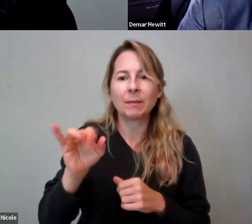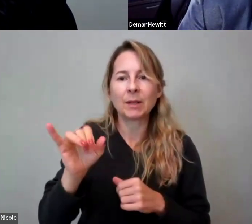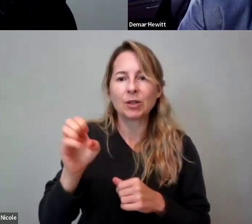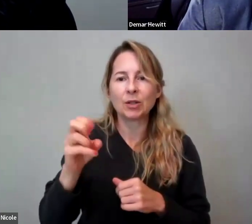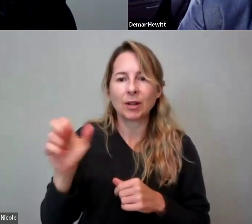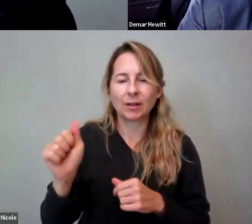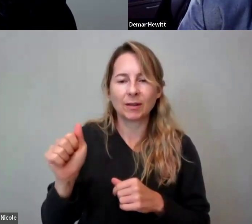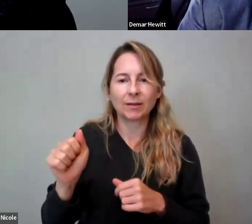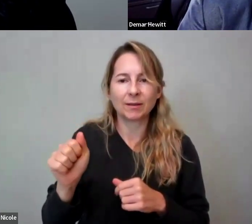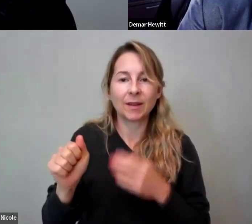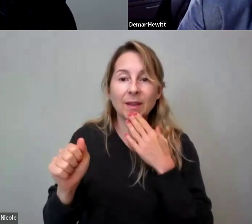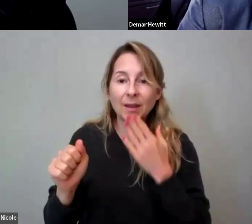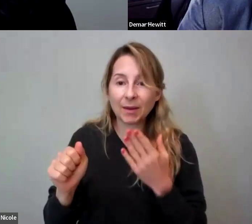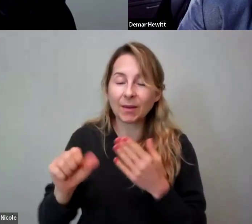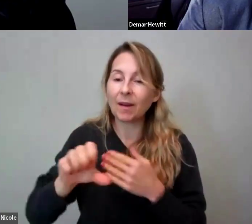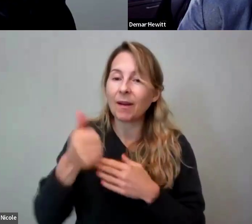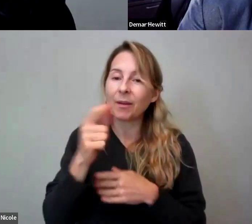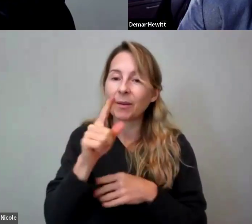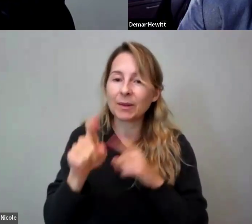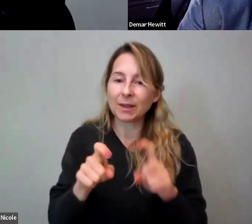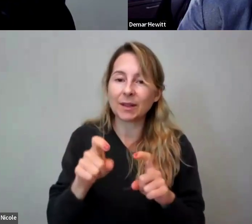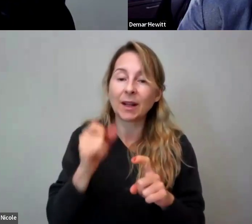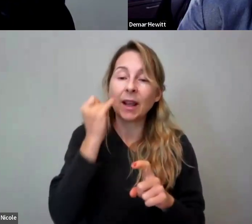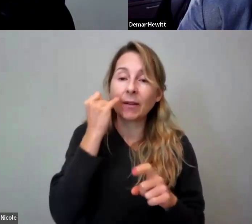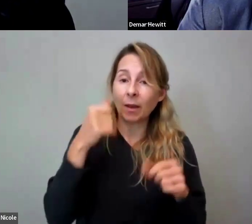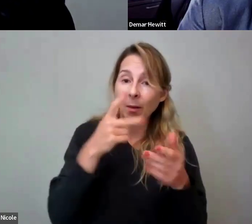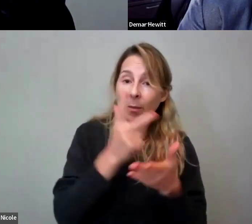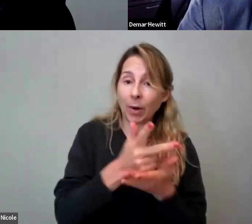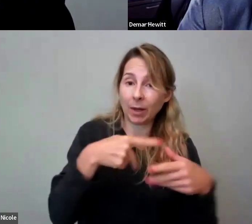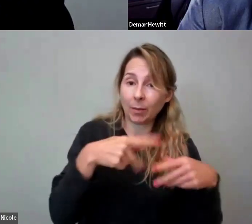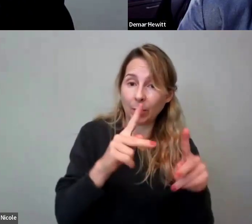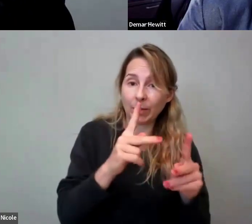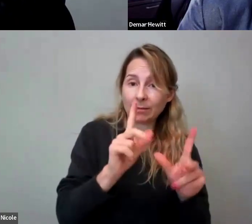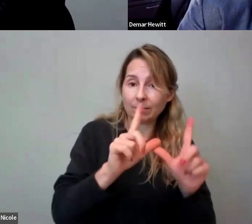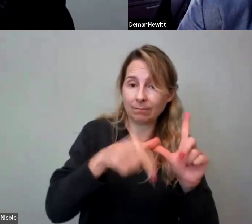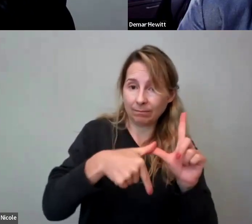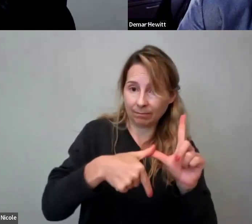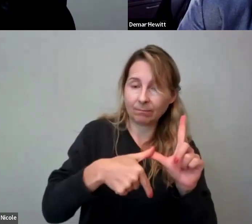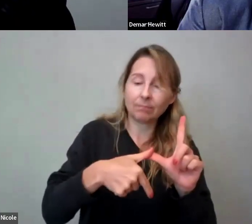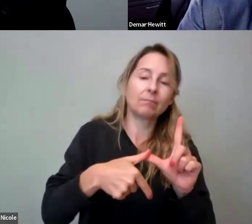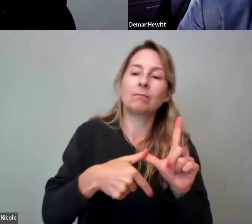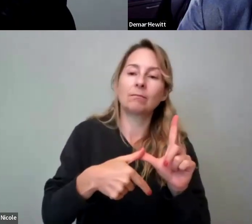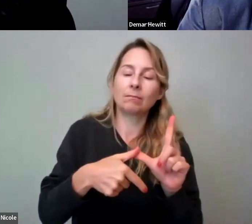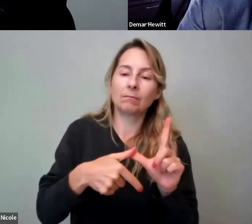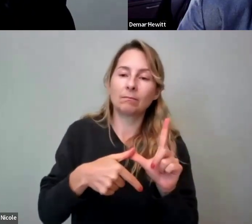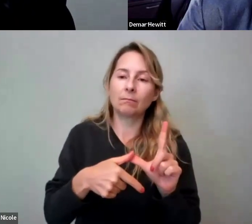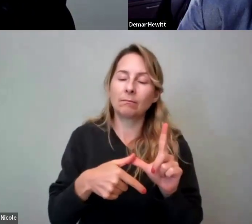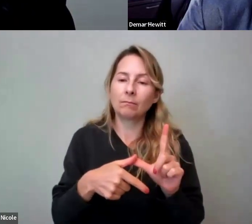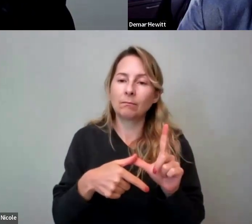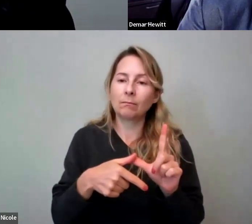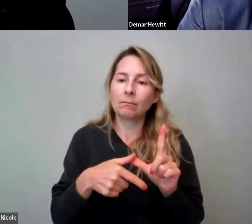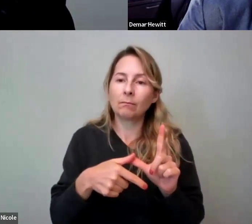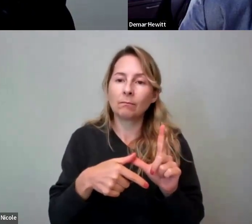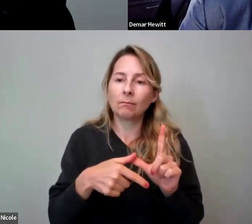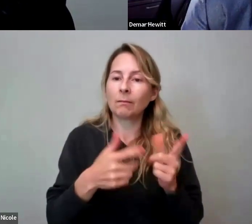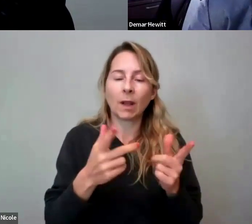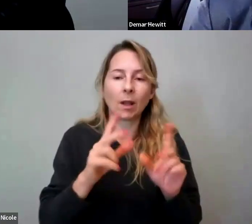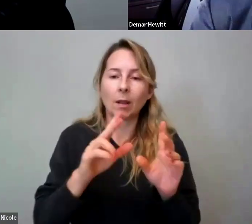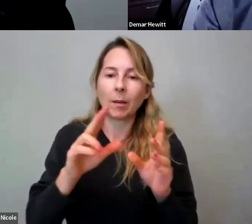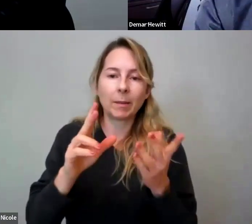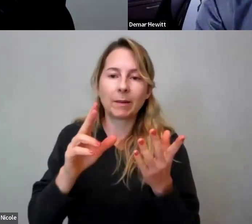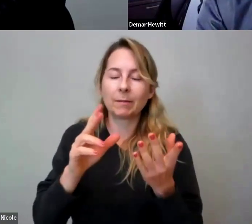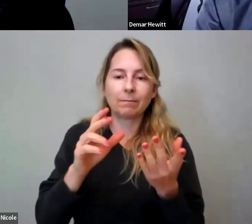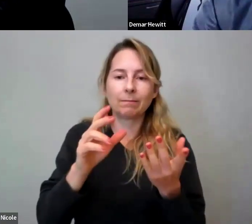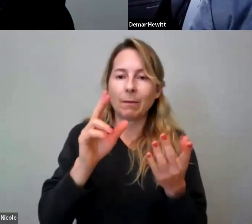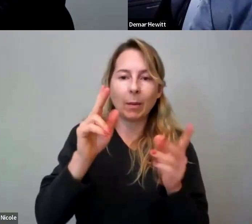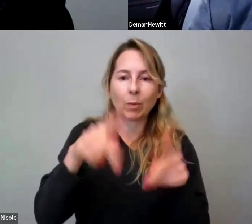is, when a parking permit has expired because an individual does not have a family doctor to